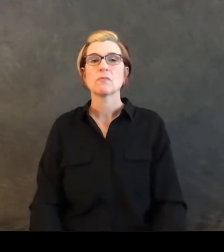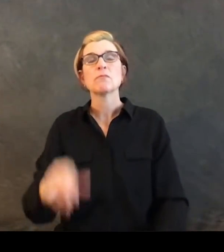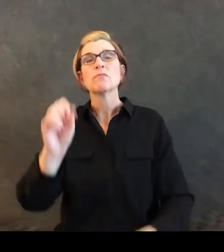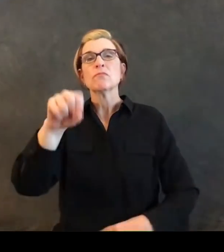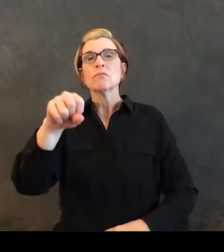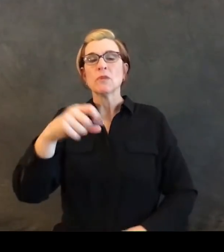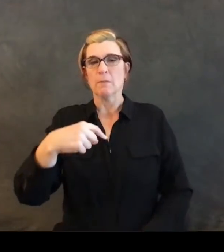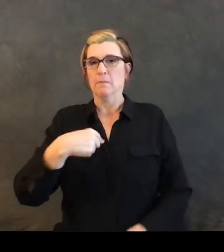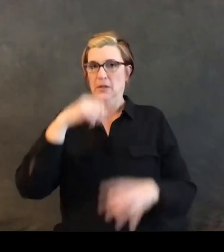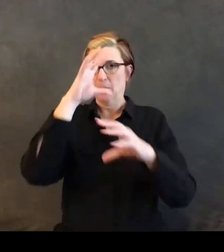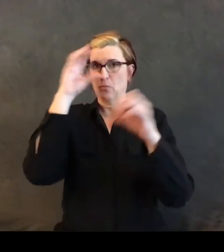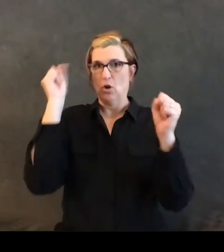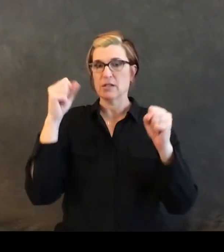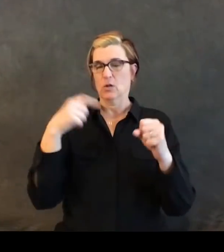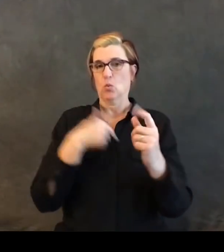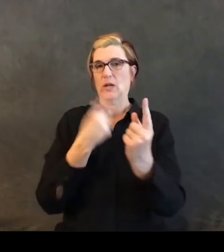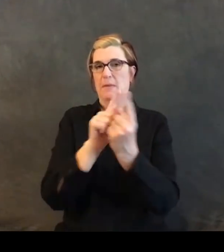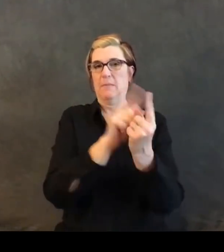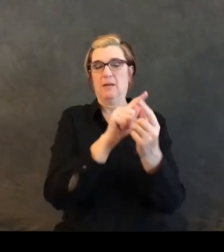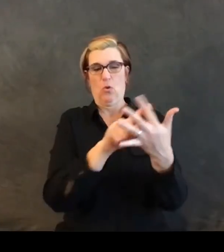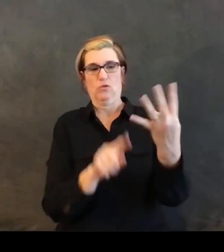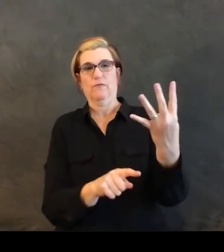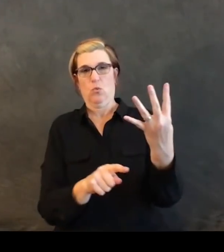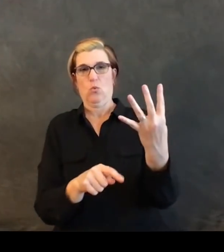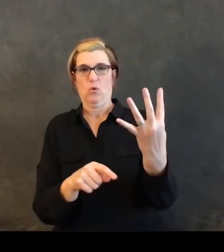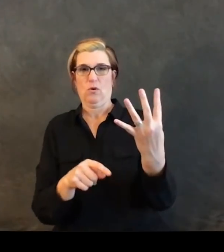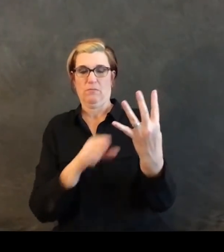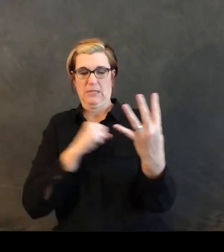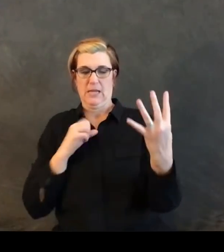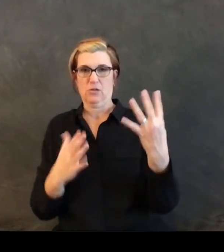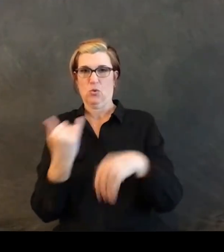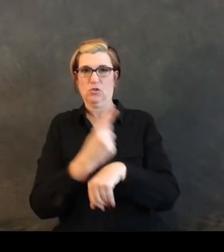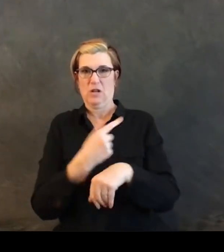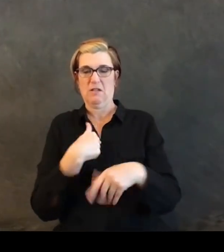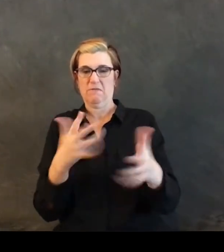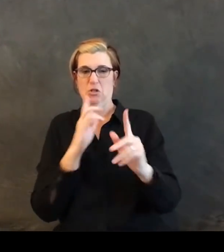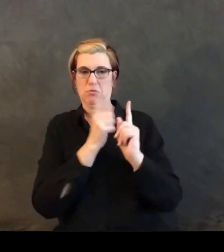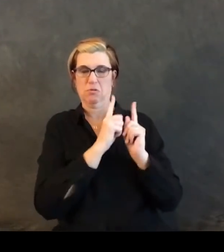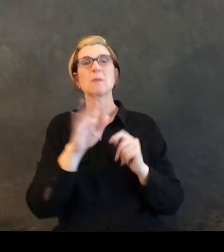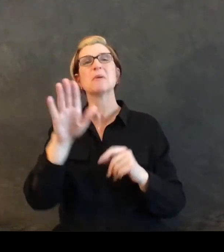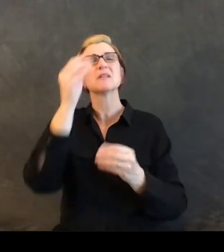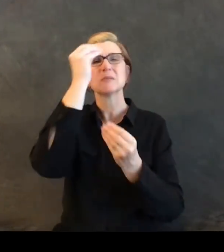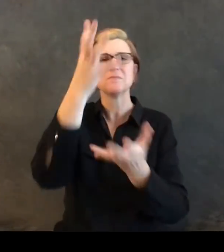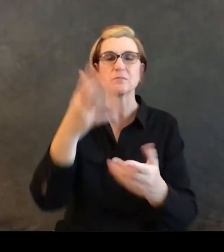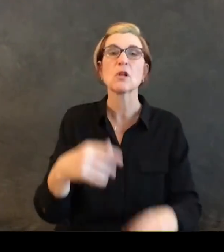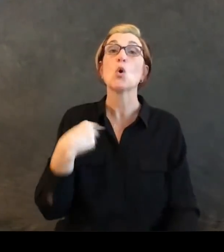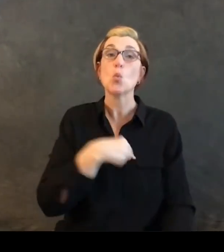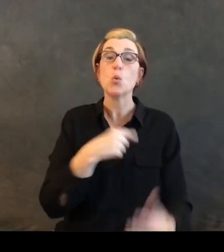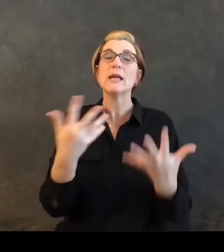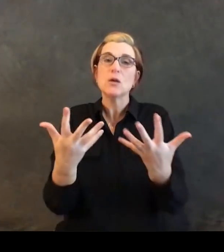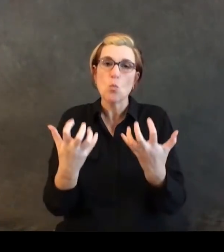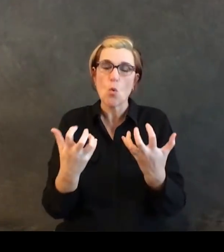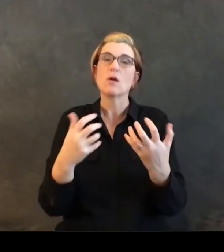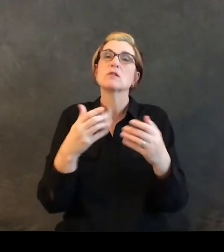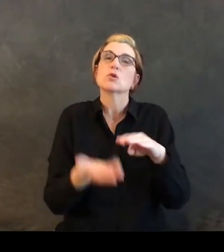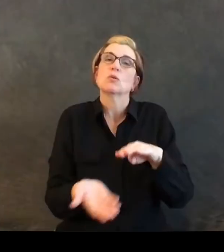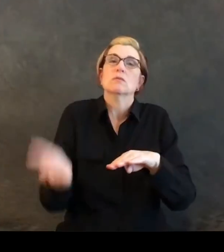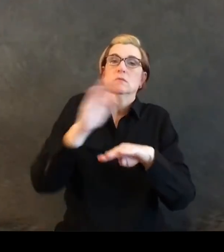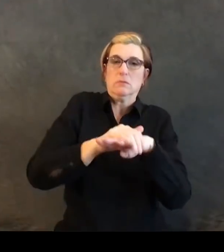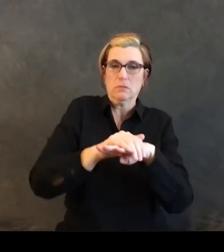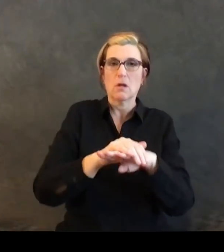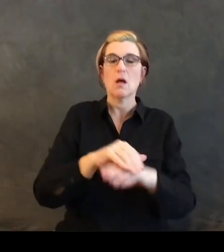of those senators today, but let me just explain the issue, which is we wanted to have enhanced unemployment insurance. Most of